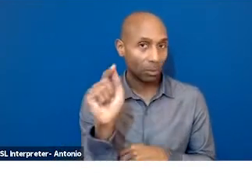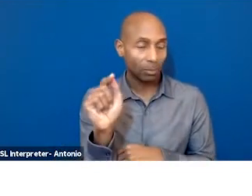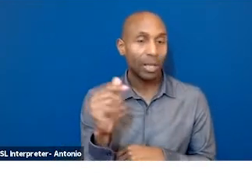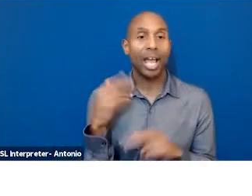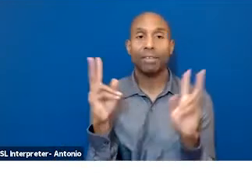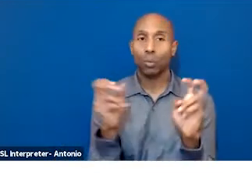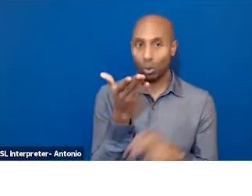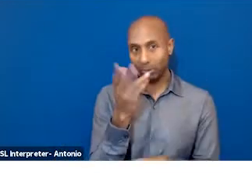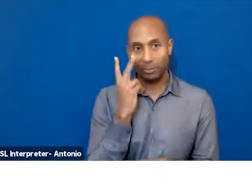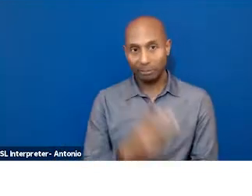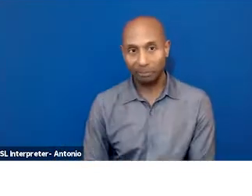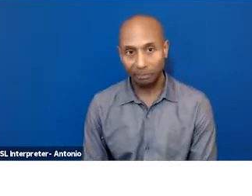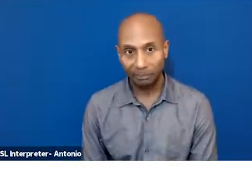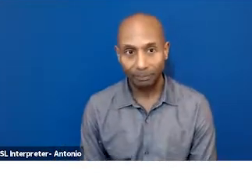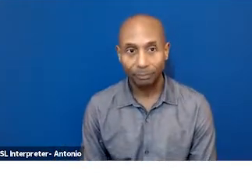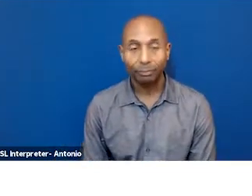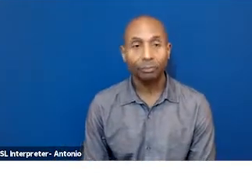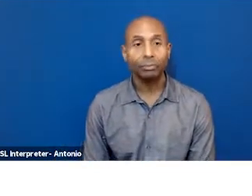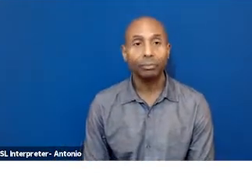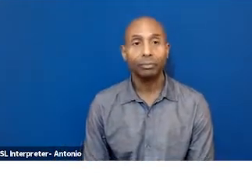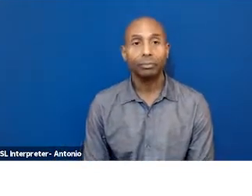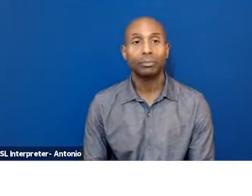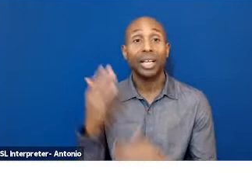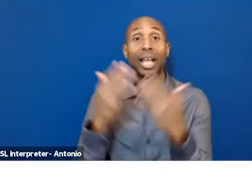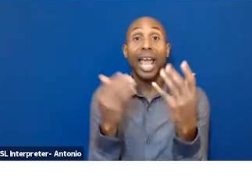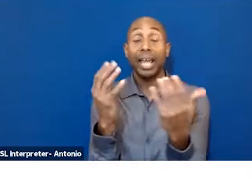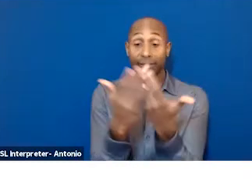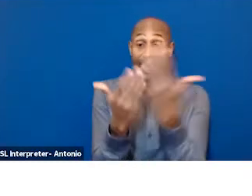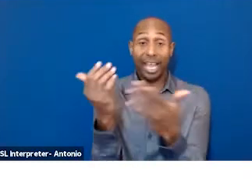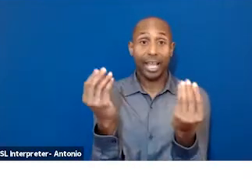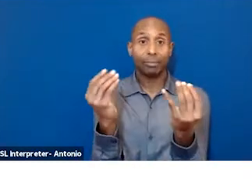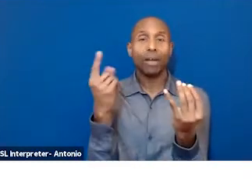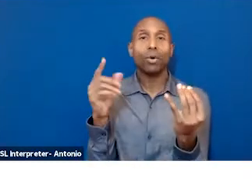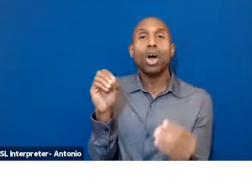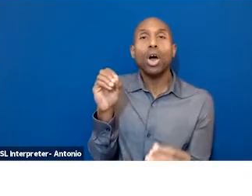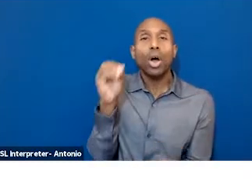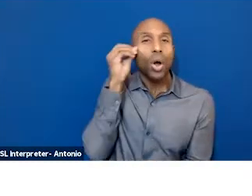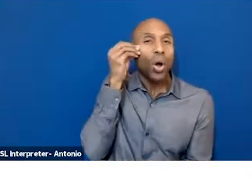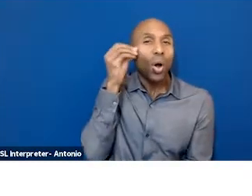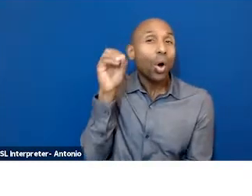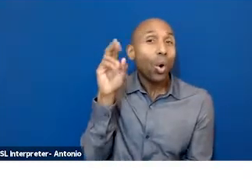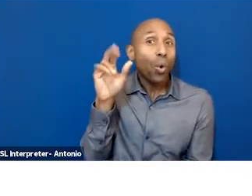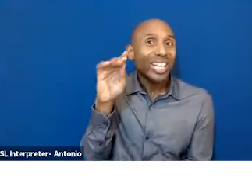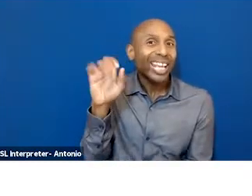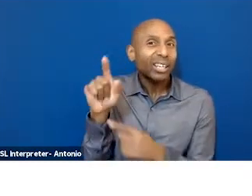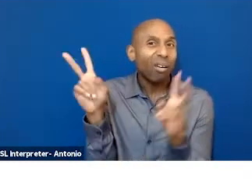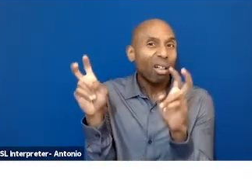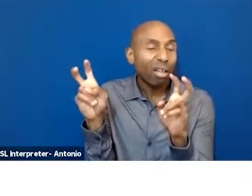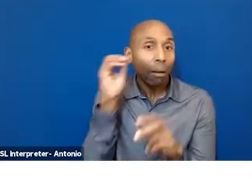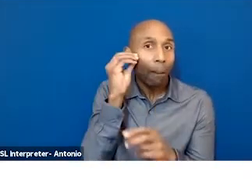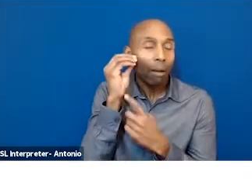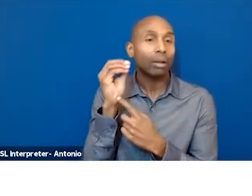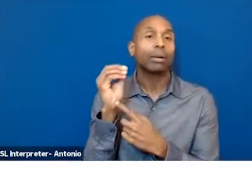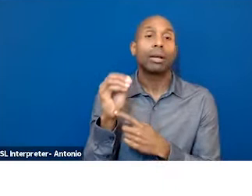from this brochure: "The manual dexterity of the Oriental female is famous the world over.